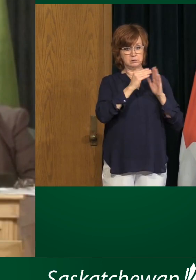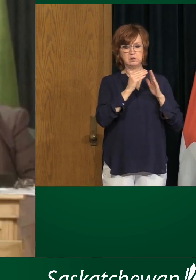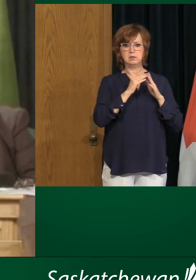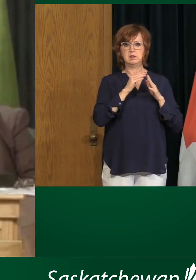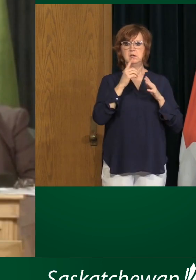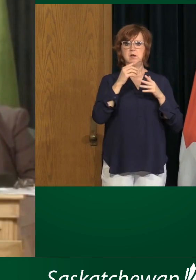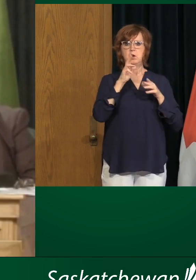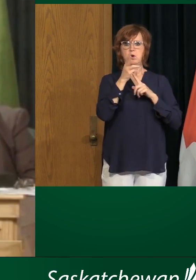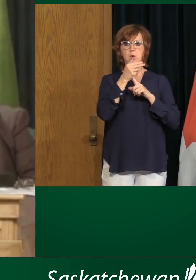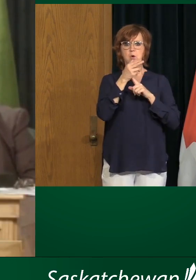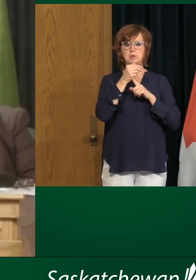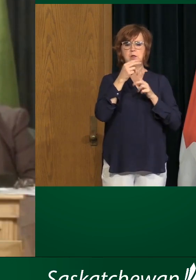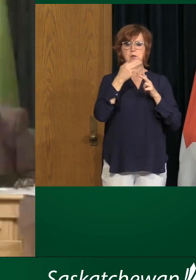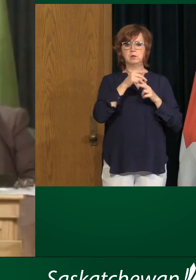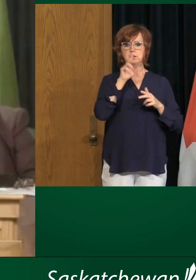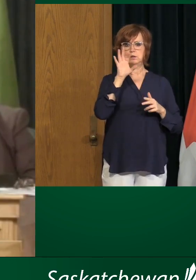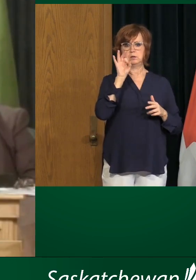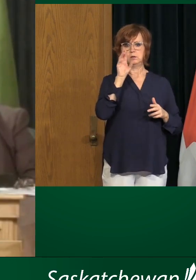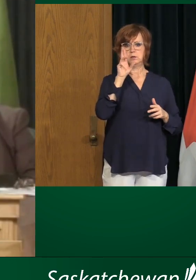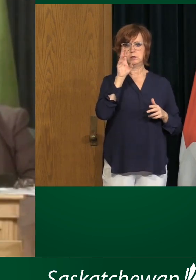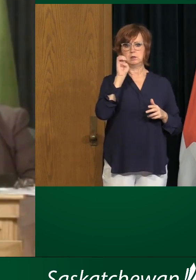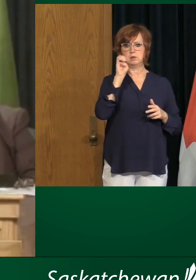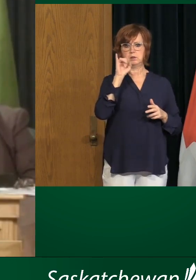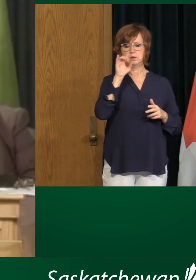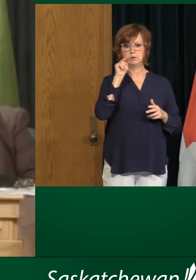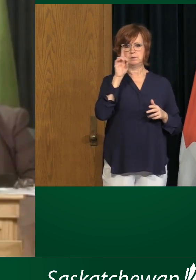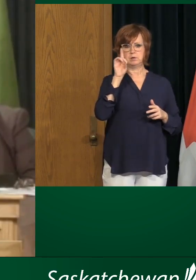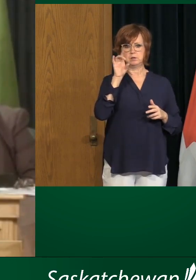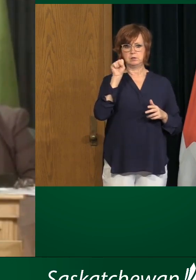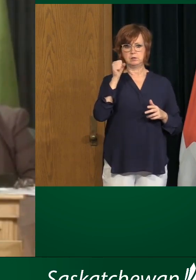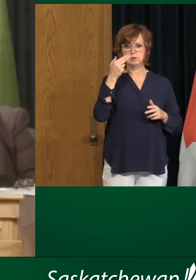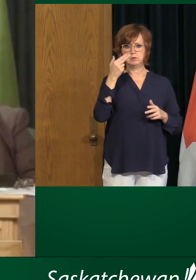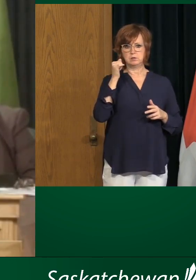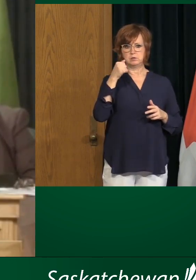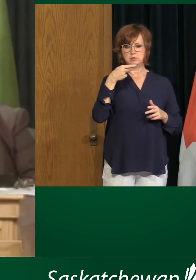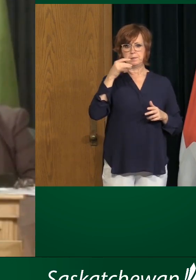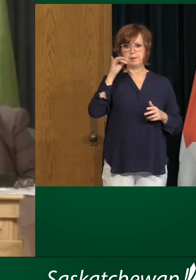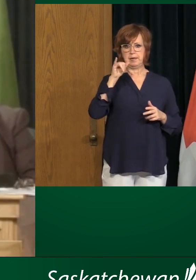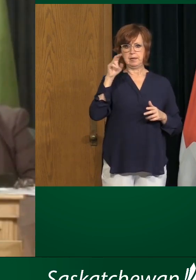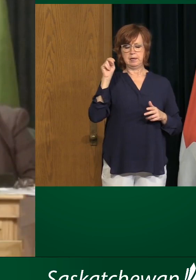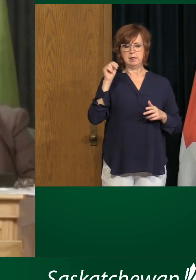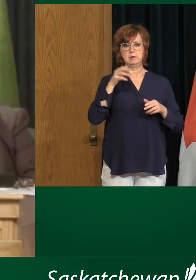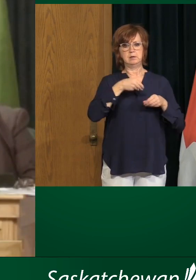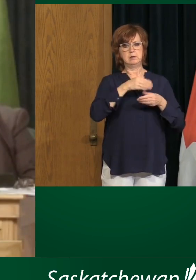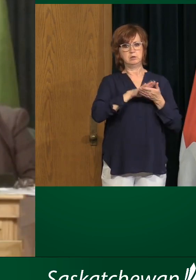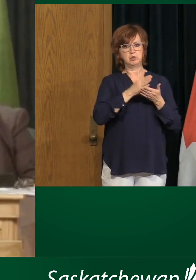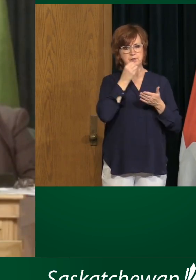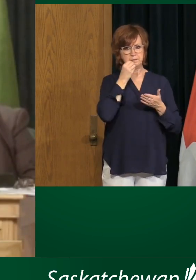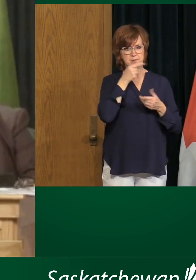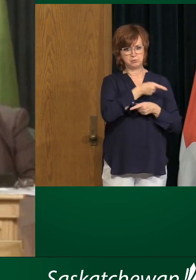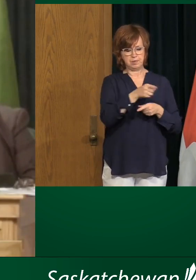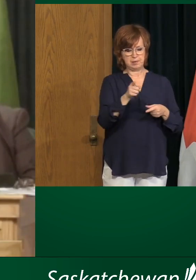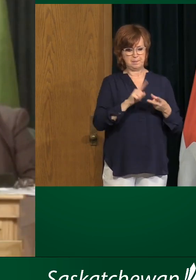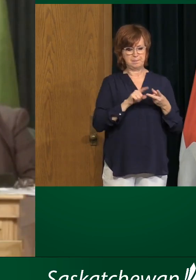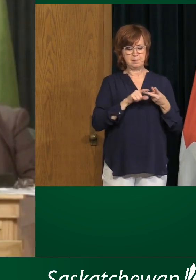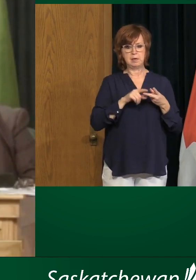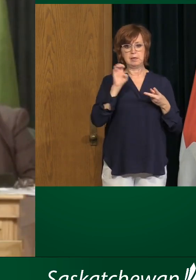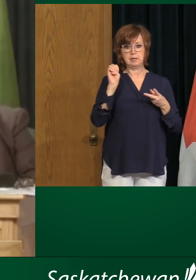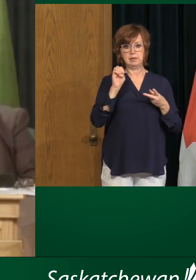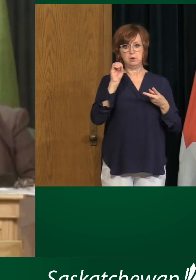is providing meals for those up there. And we also have a central government EOC with the public